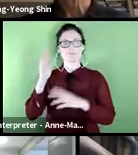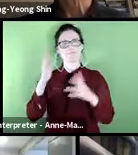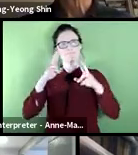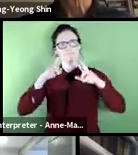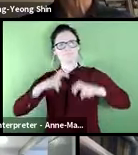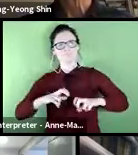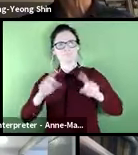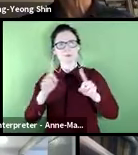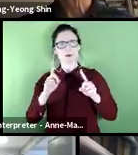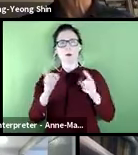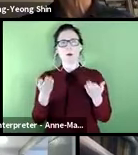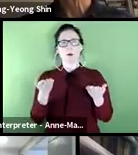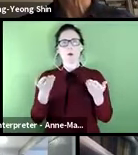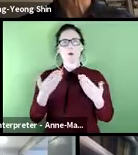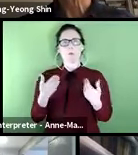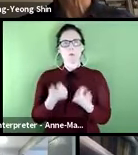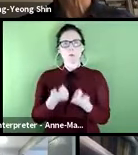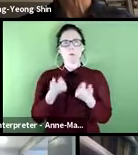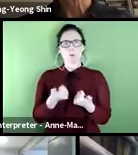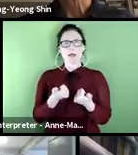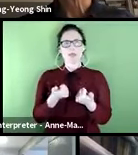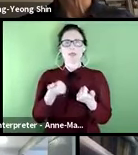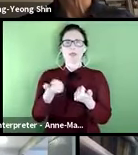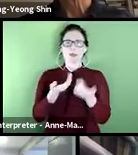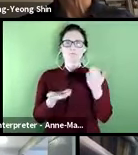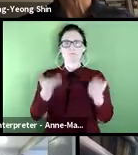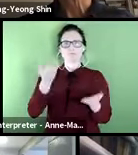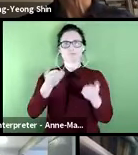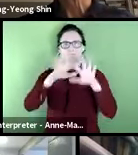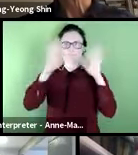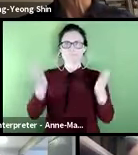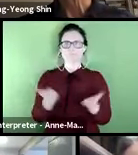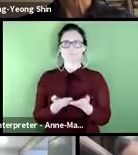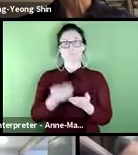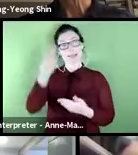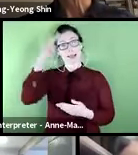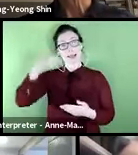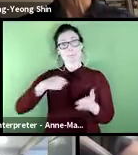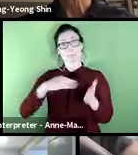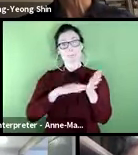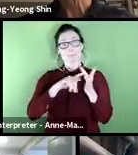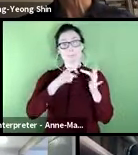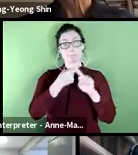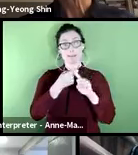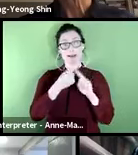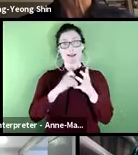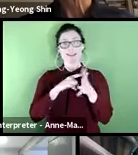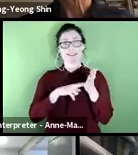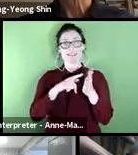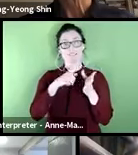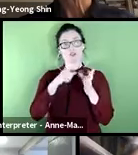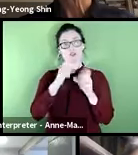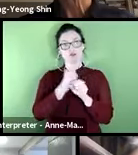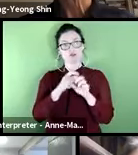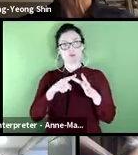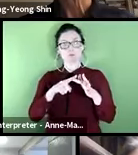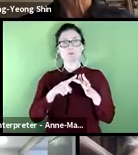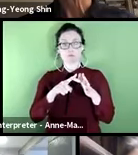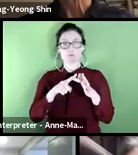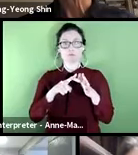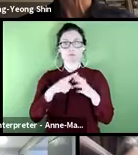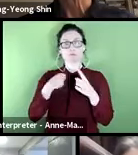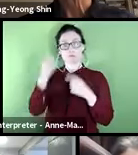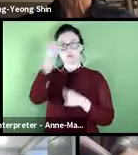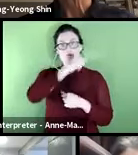wealth inequality across the globe. My name is Mike Savage. I'm Professor of Sociology at the London School of